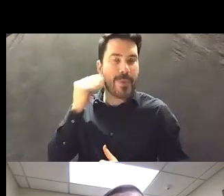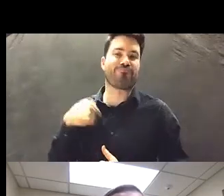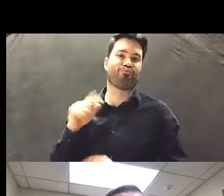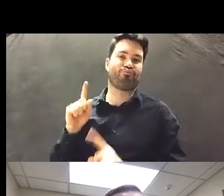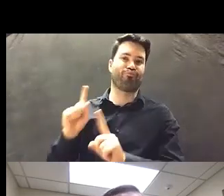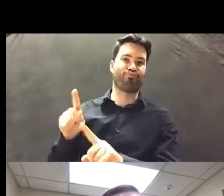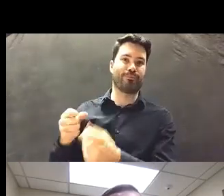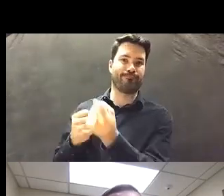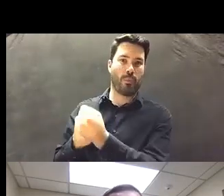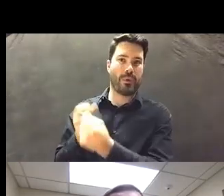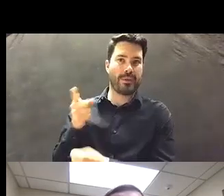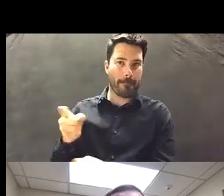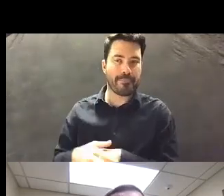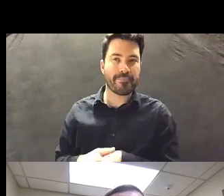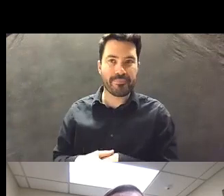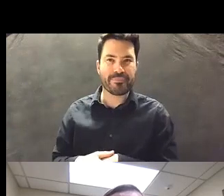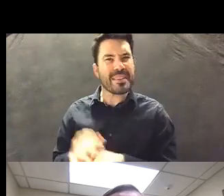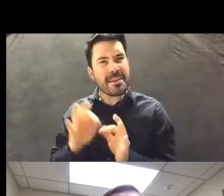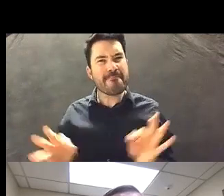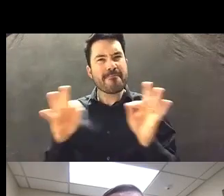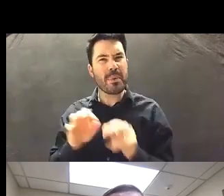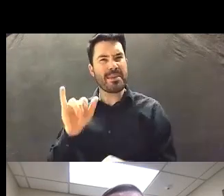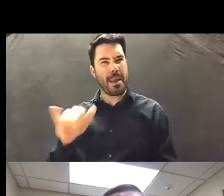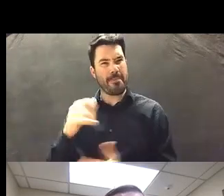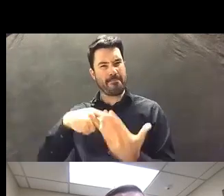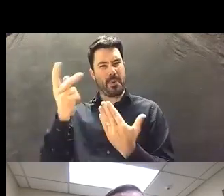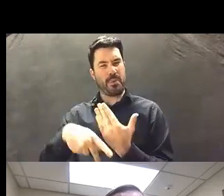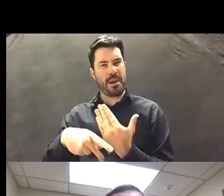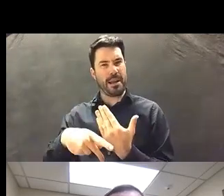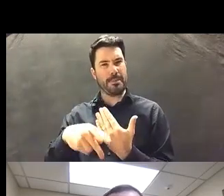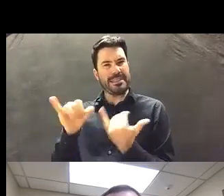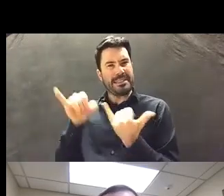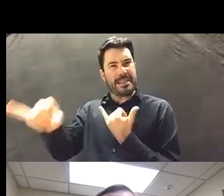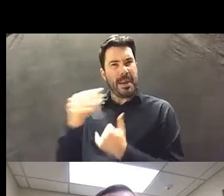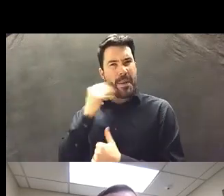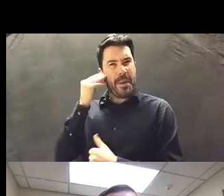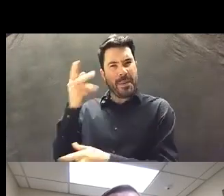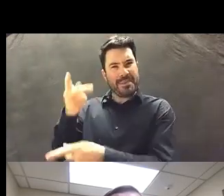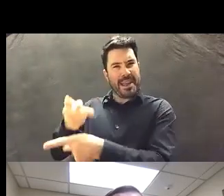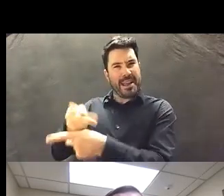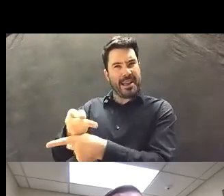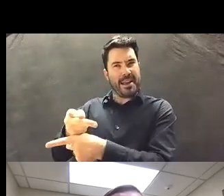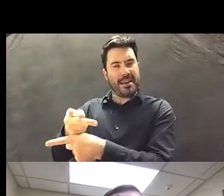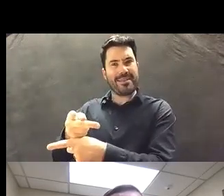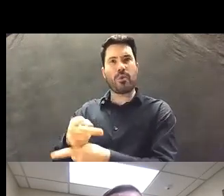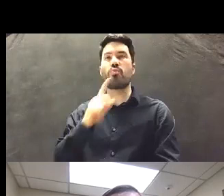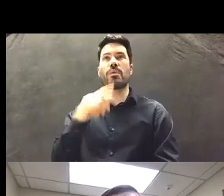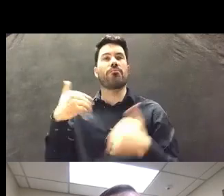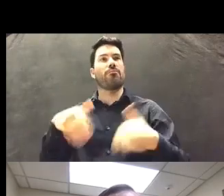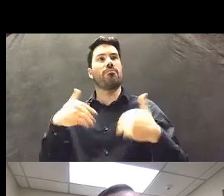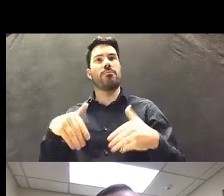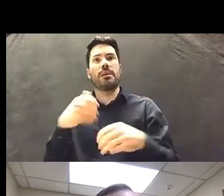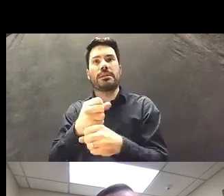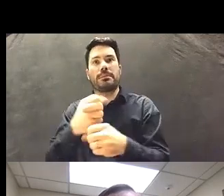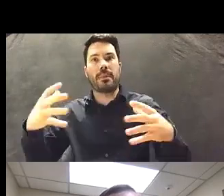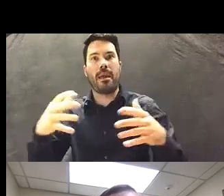important to consider how this Care at Home program is different and how it expands the site of care for patients seen